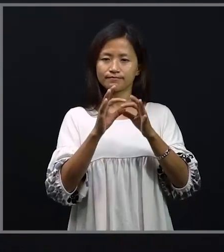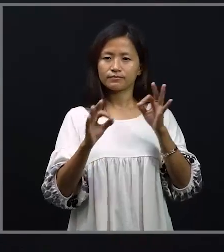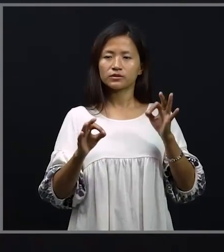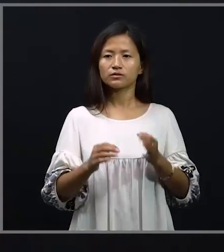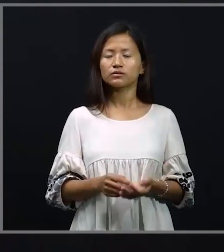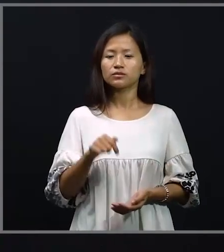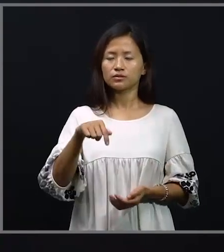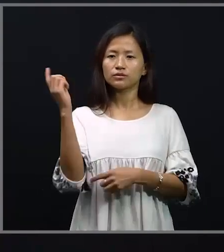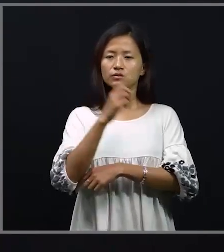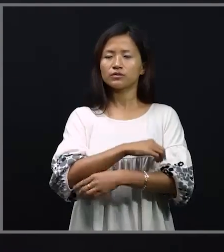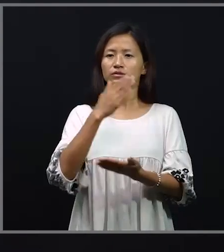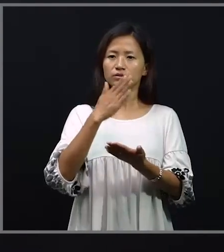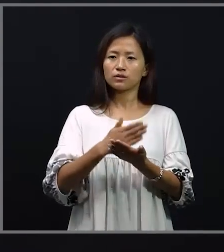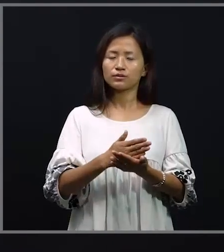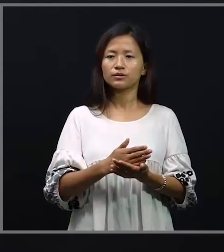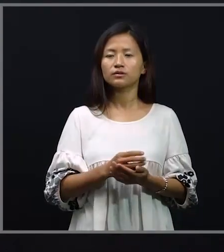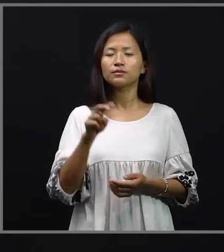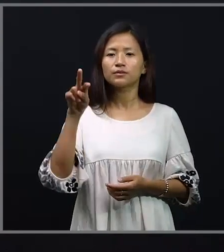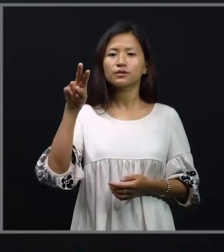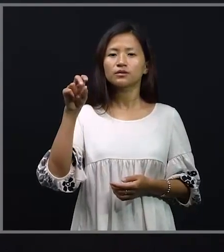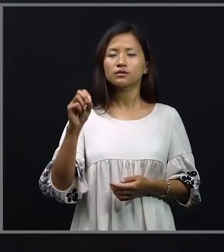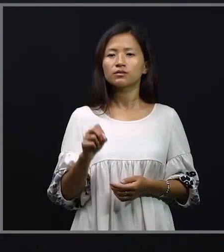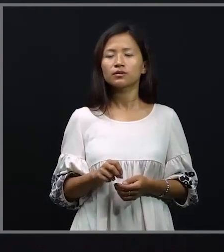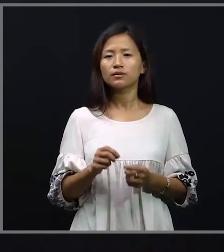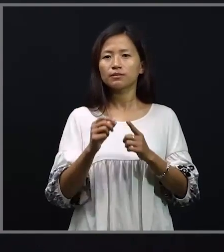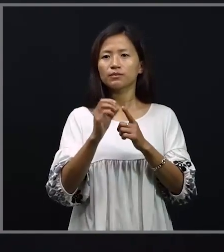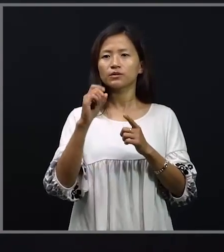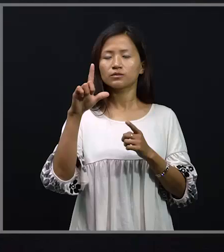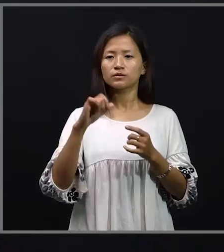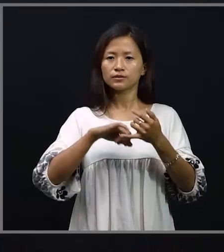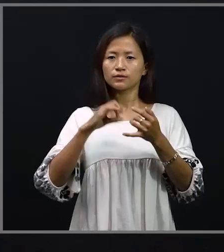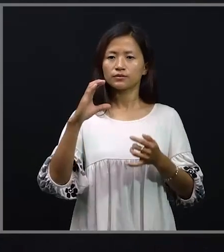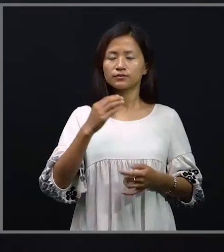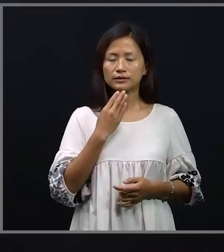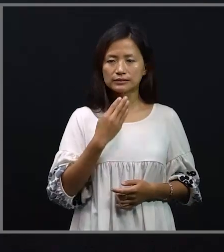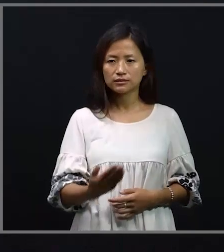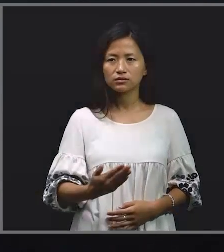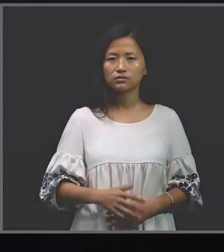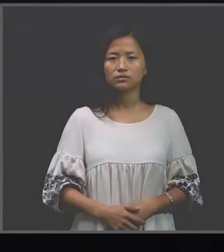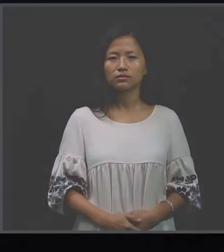today we'll stop here. That is the meaning of political science. Thank you.